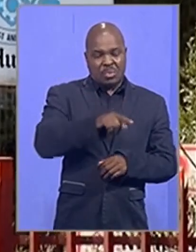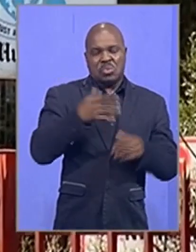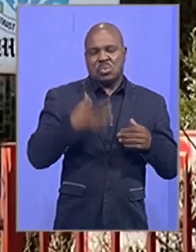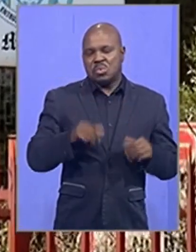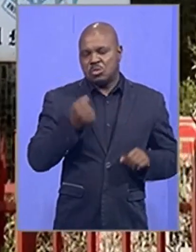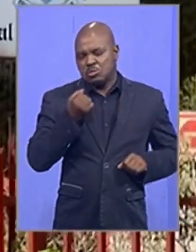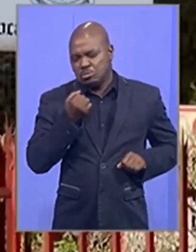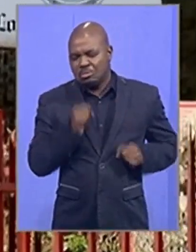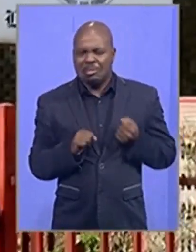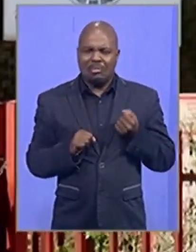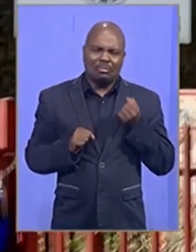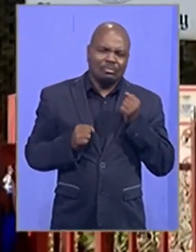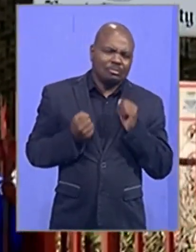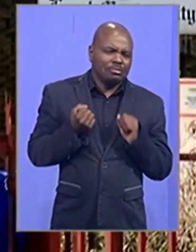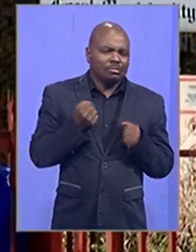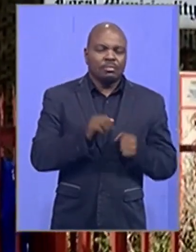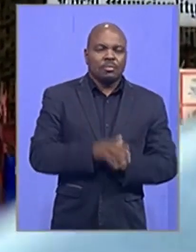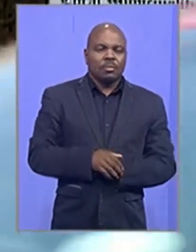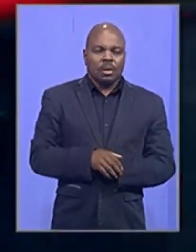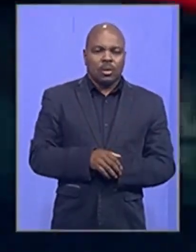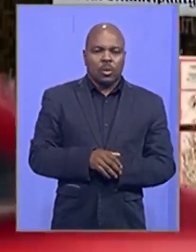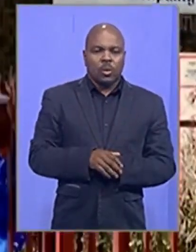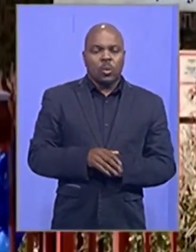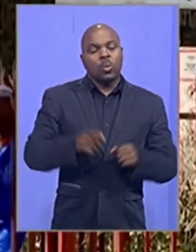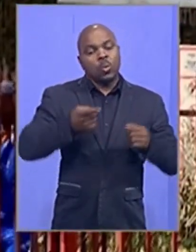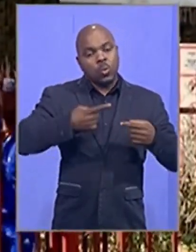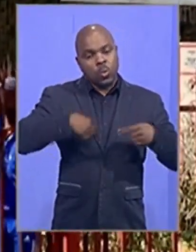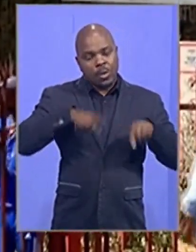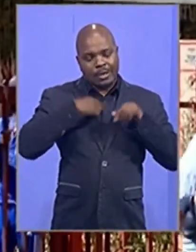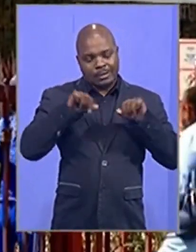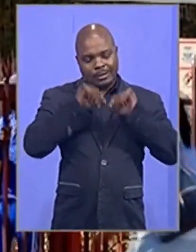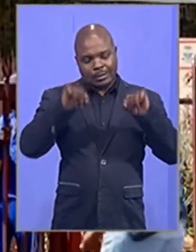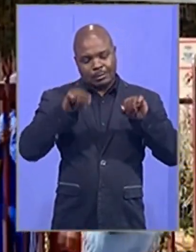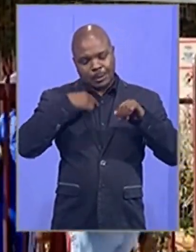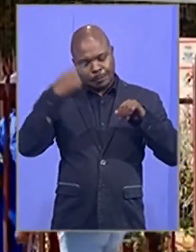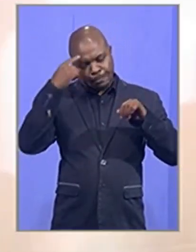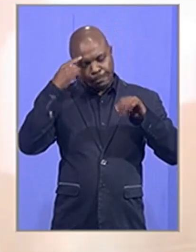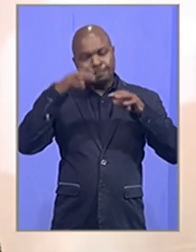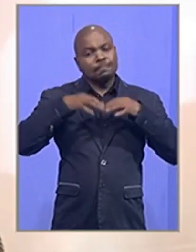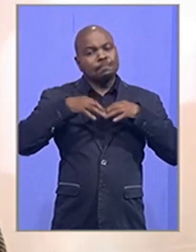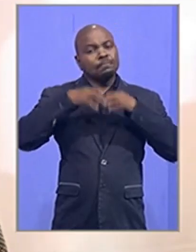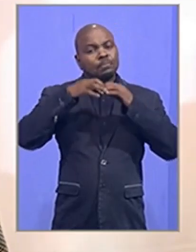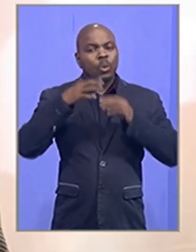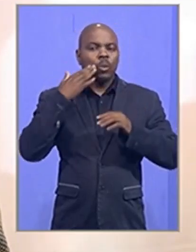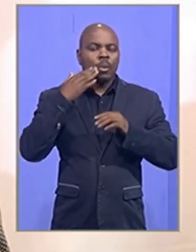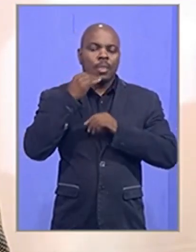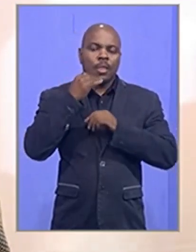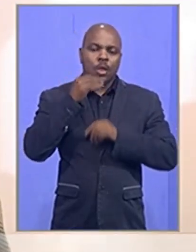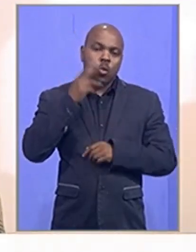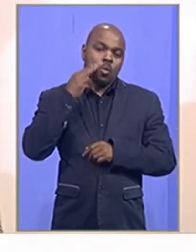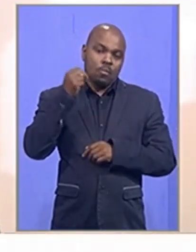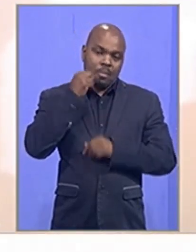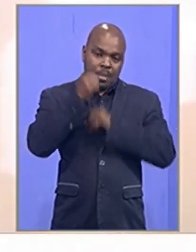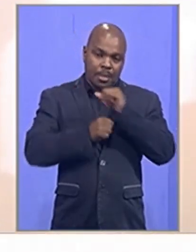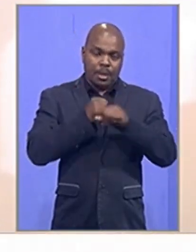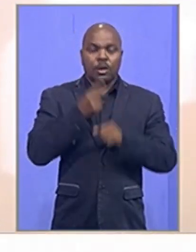ka tlhako tsa morao. The vehicle that we have taken over in November